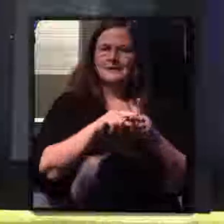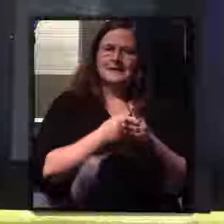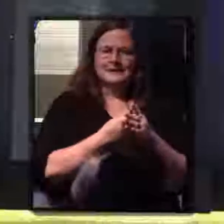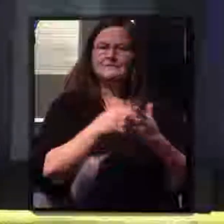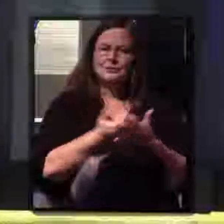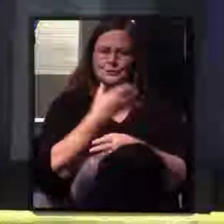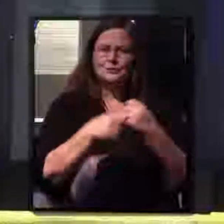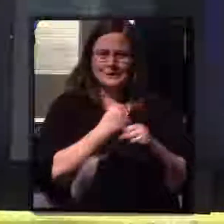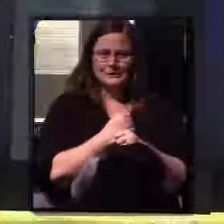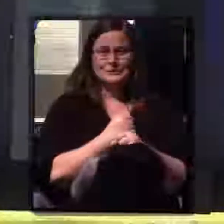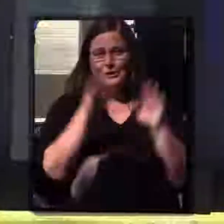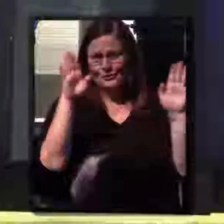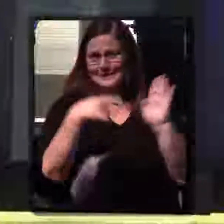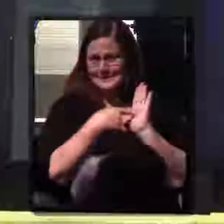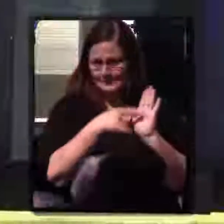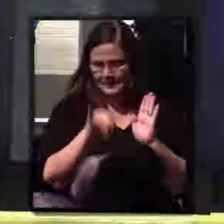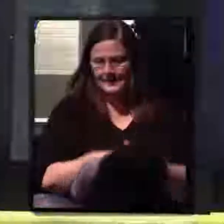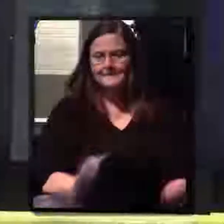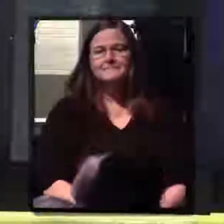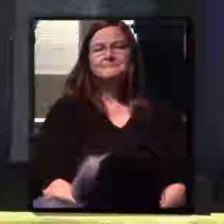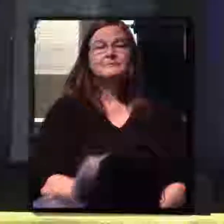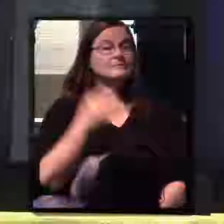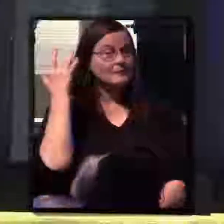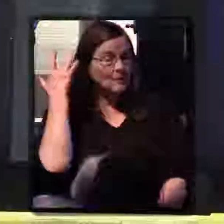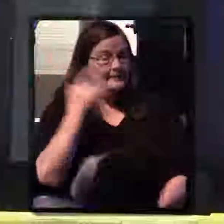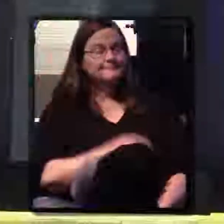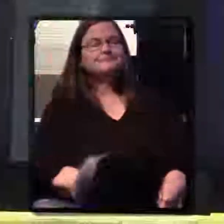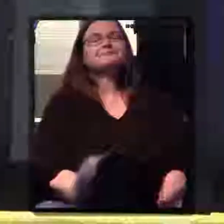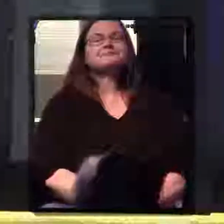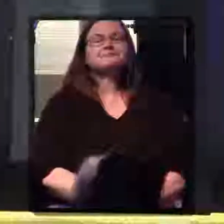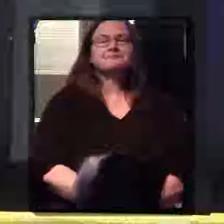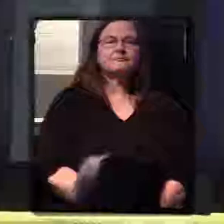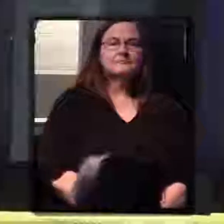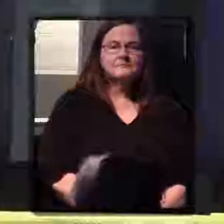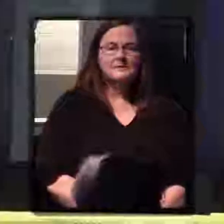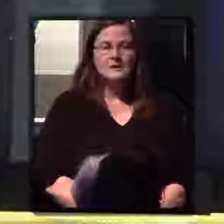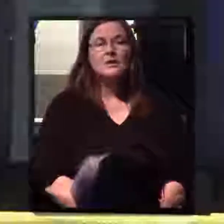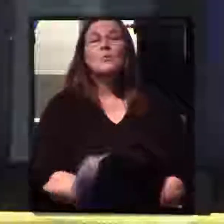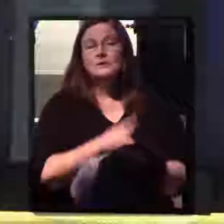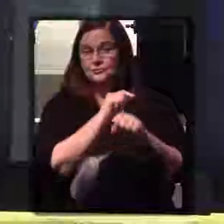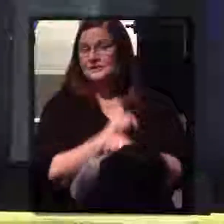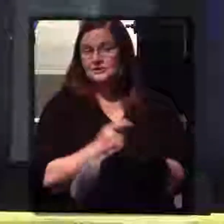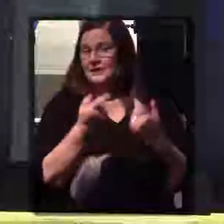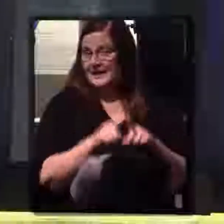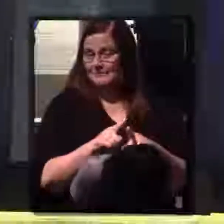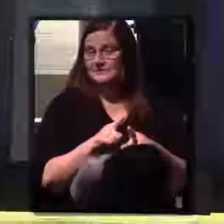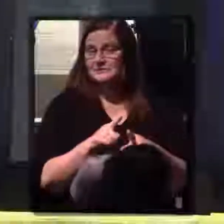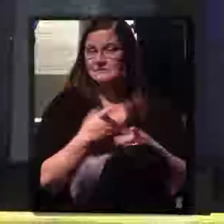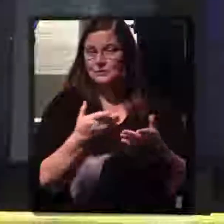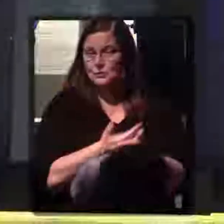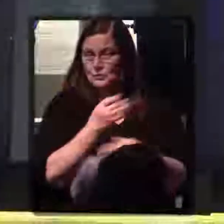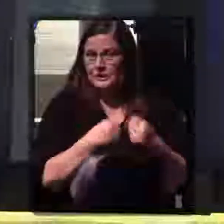And January 1st, the beginning of a new year, is a great illustration of that. It's a great illustration of that. Now, why is it a great illustration of that?